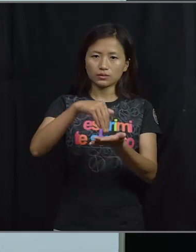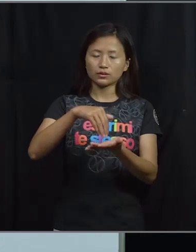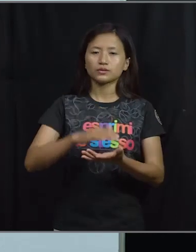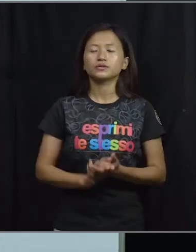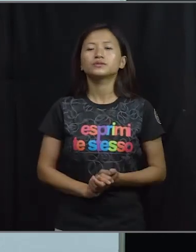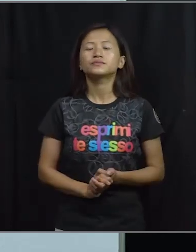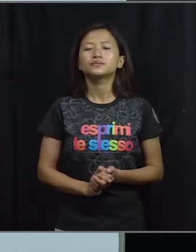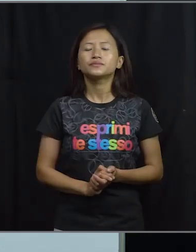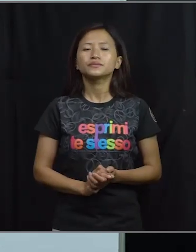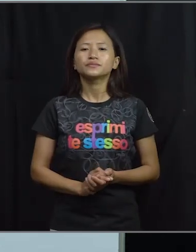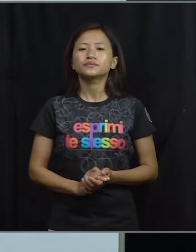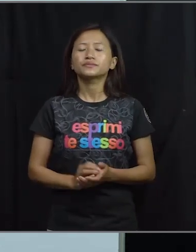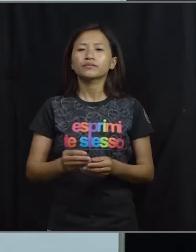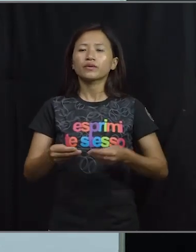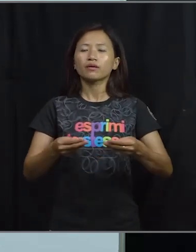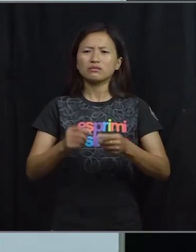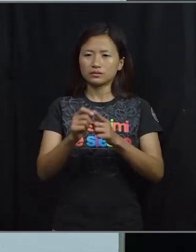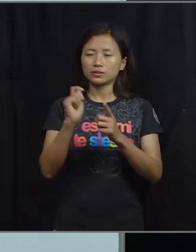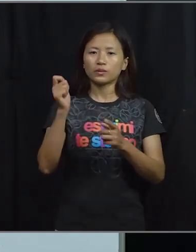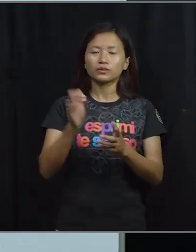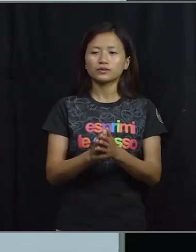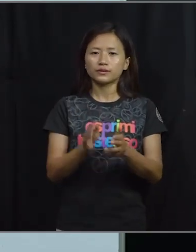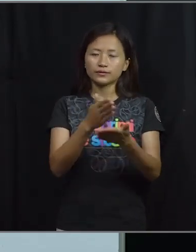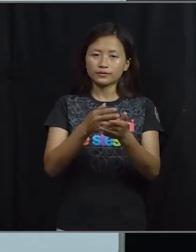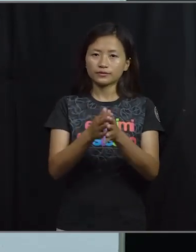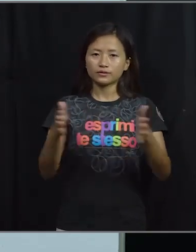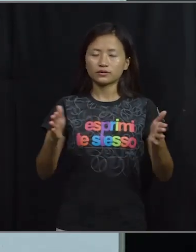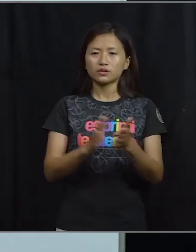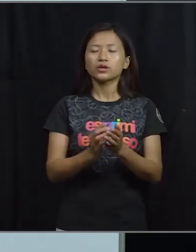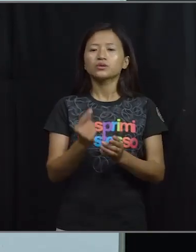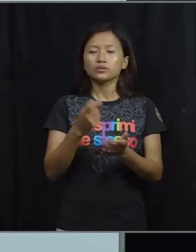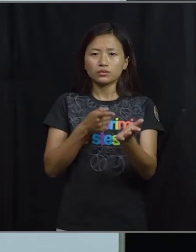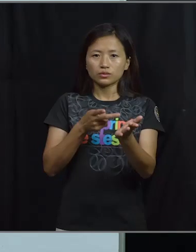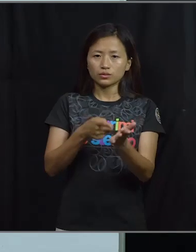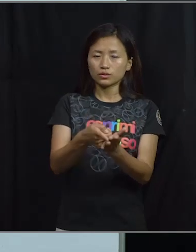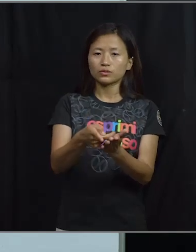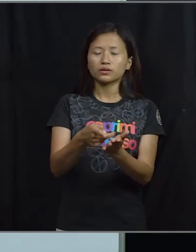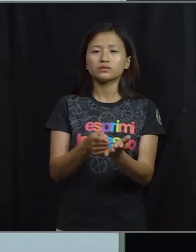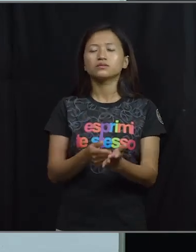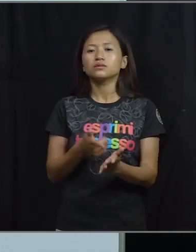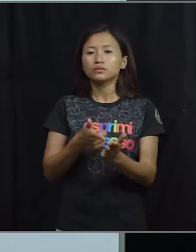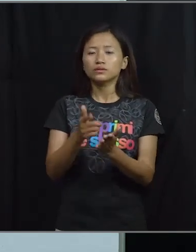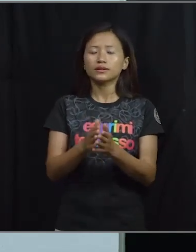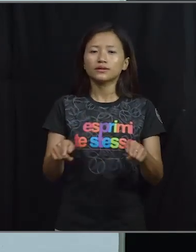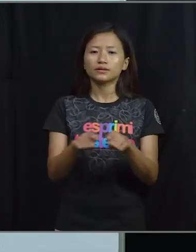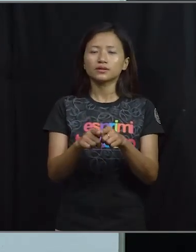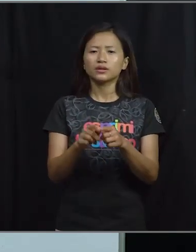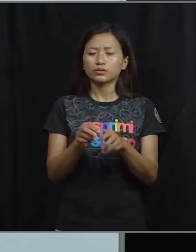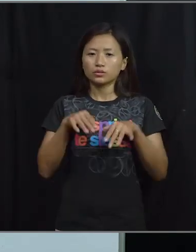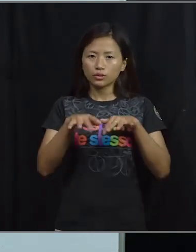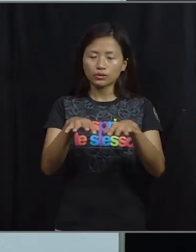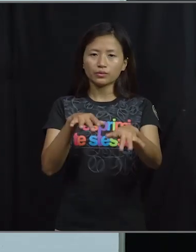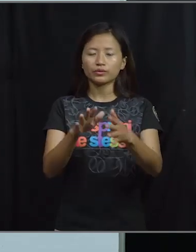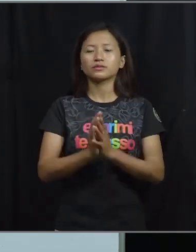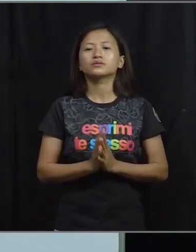Based on location, enterprises are divided into rural and urban. So rural enterprises refers to